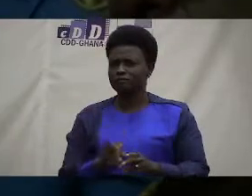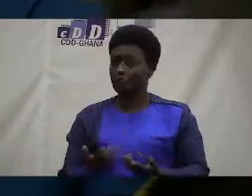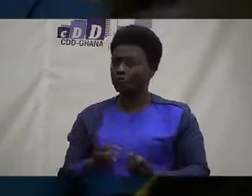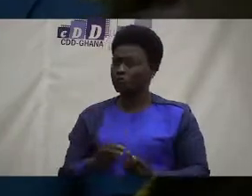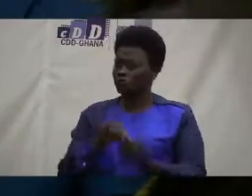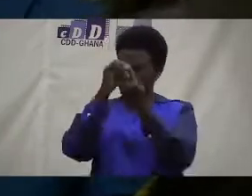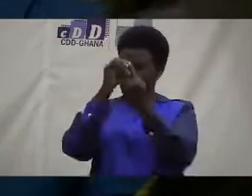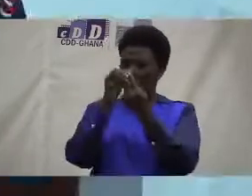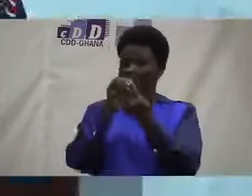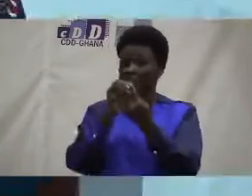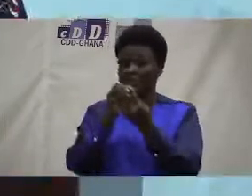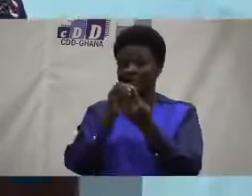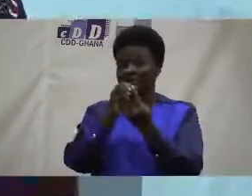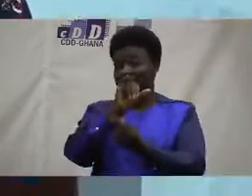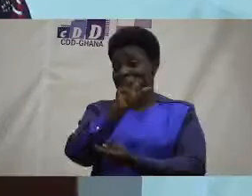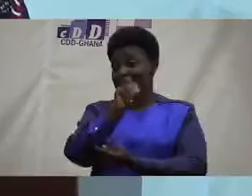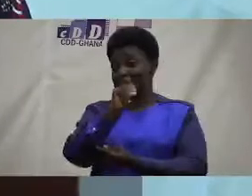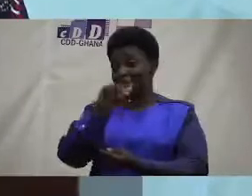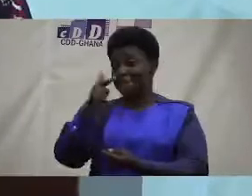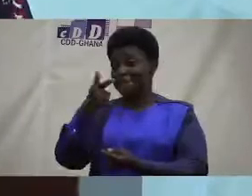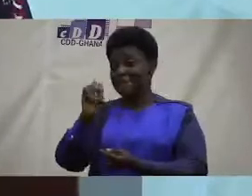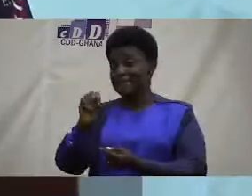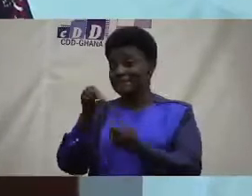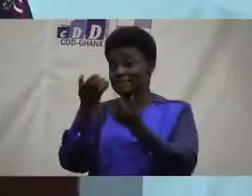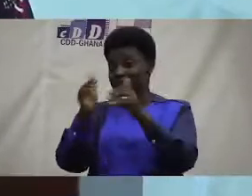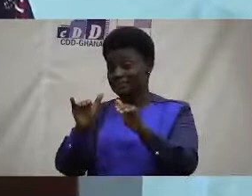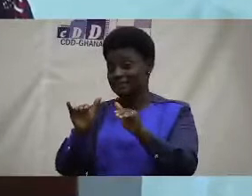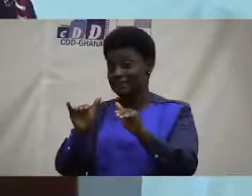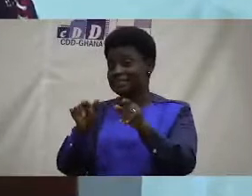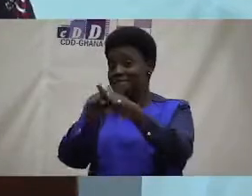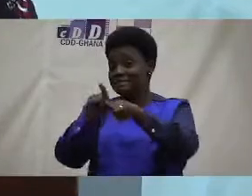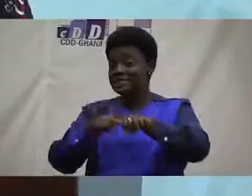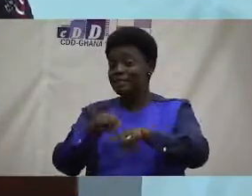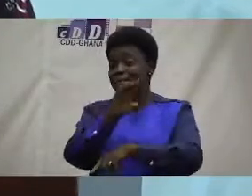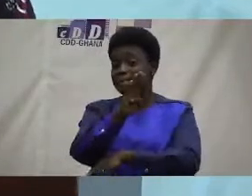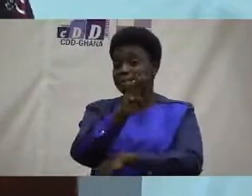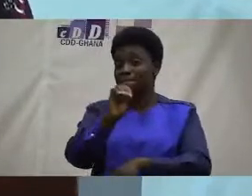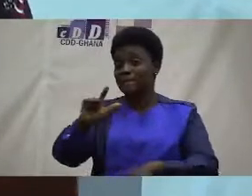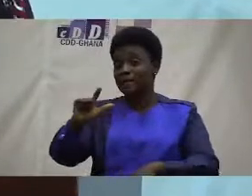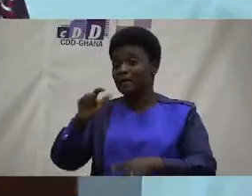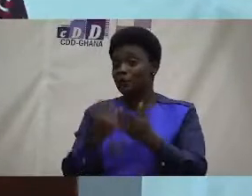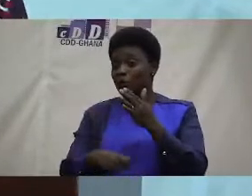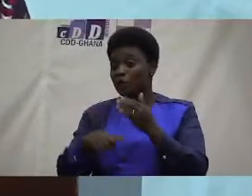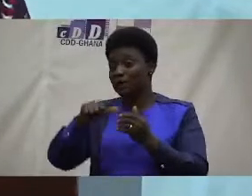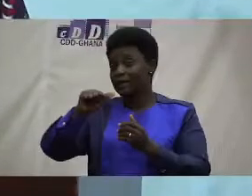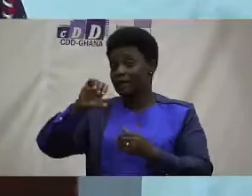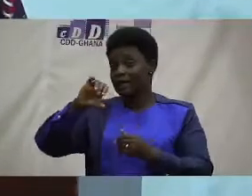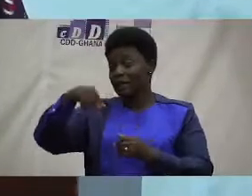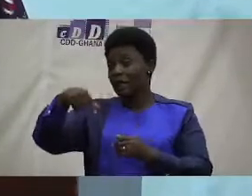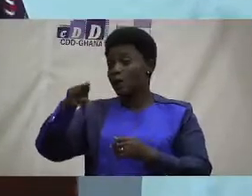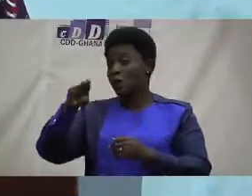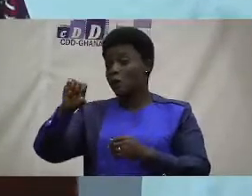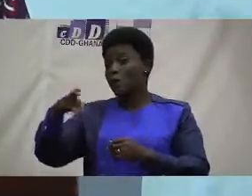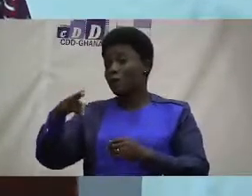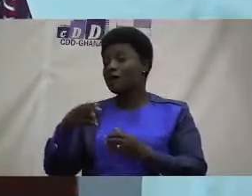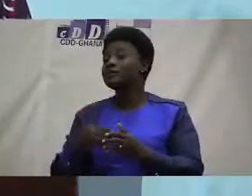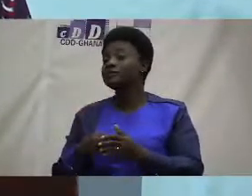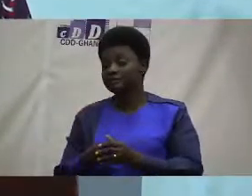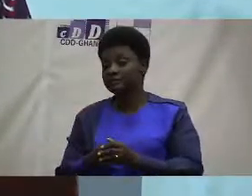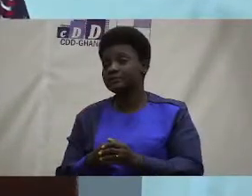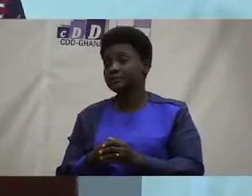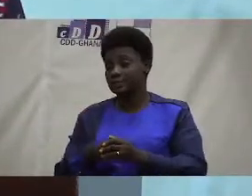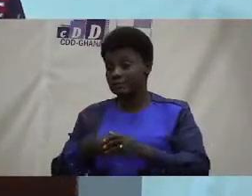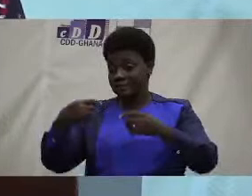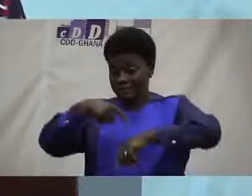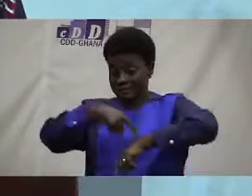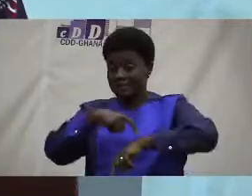printing, look no further than Unique Image Limited, and Bell Aqua Mineral Water. At this point, with this admonition, it's time